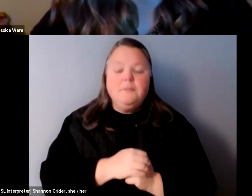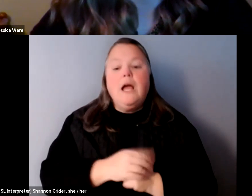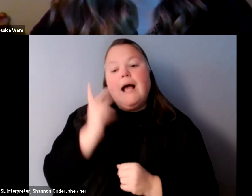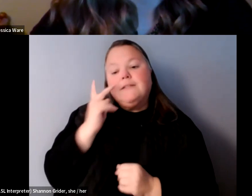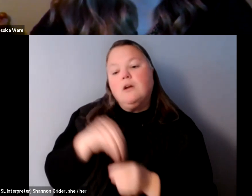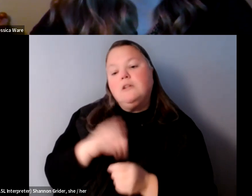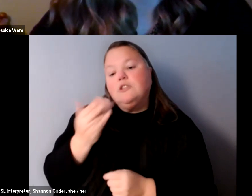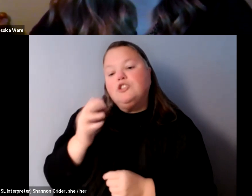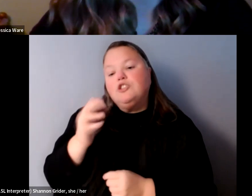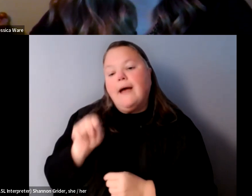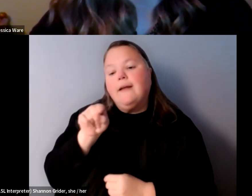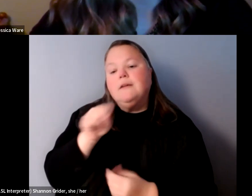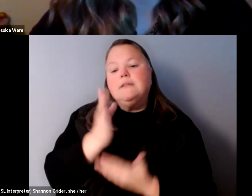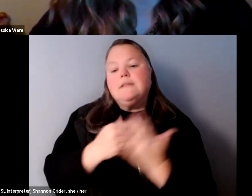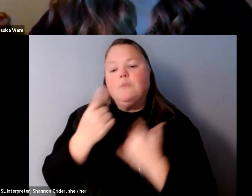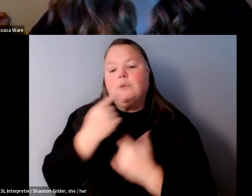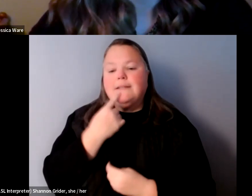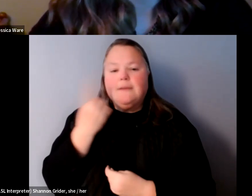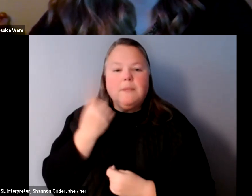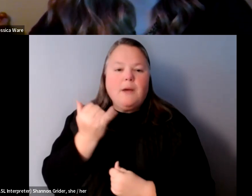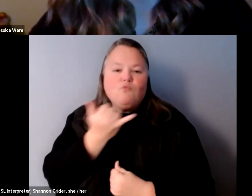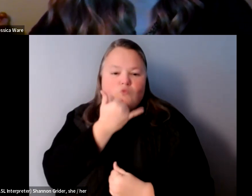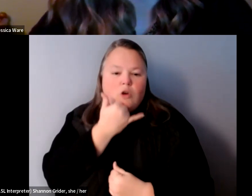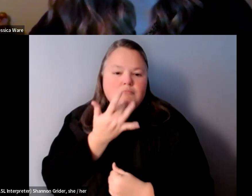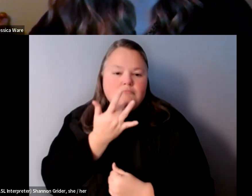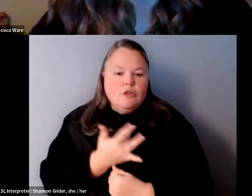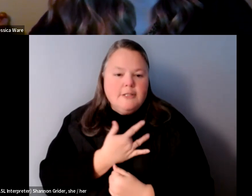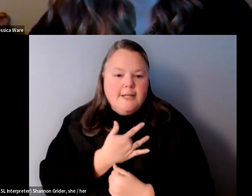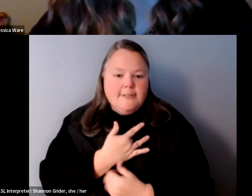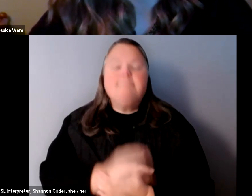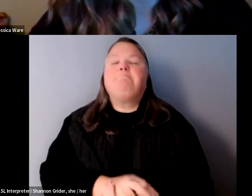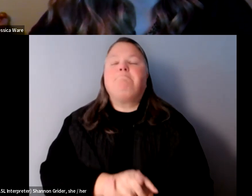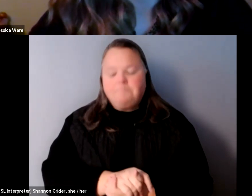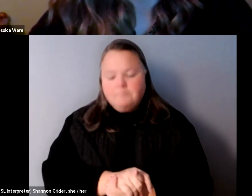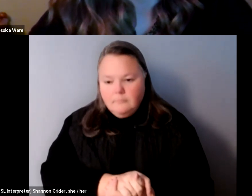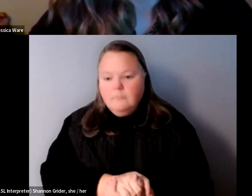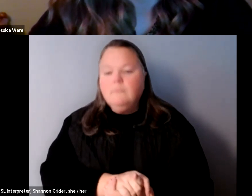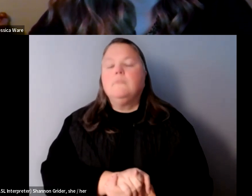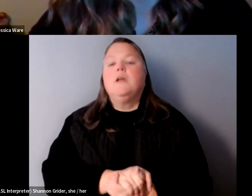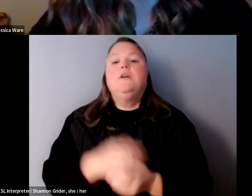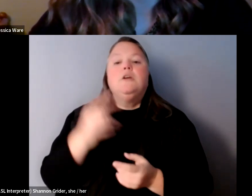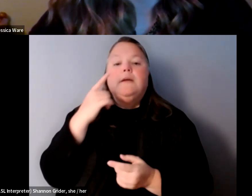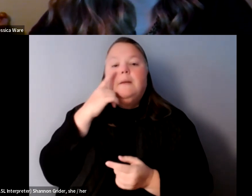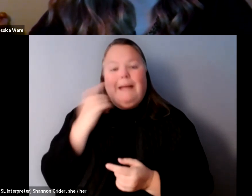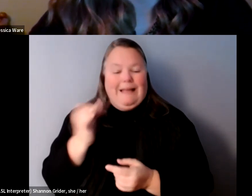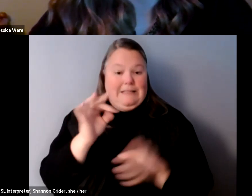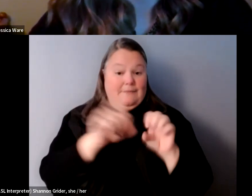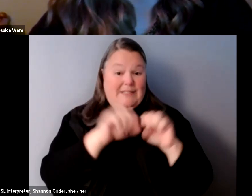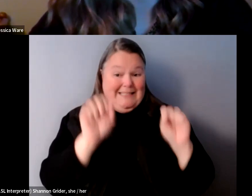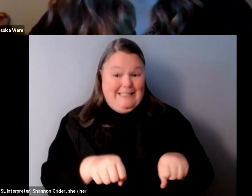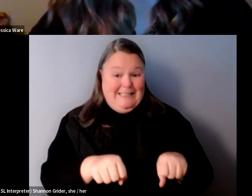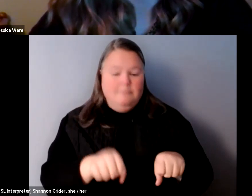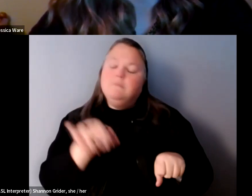someone had mentioned about wrong birthdays. And just because of the way that the system is set up, it's a